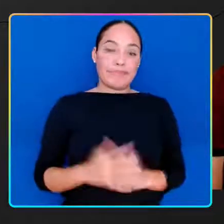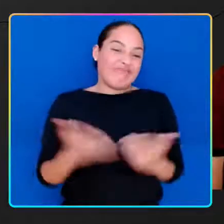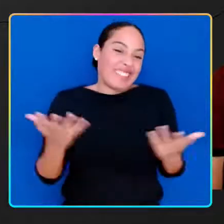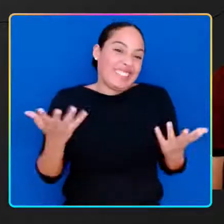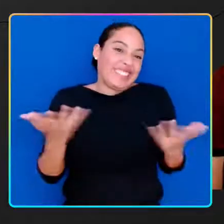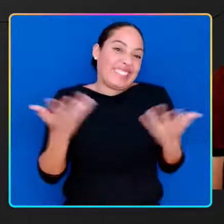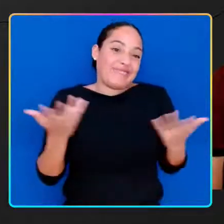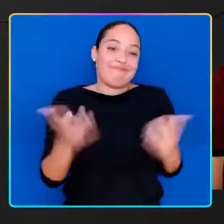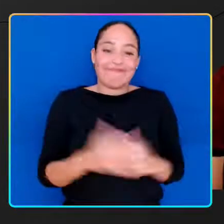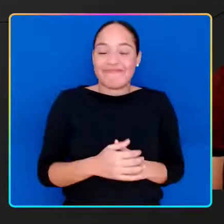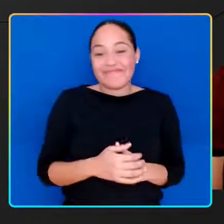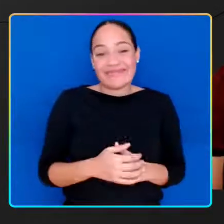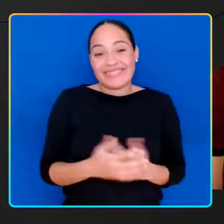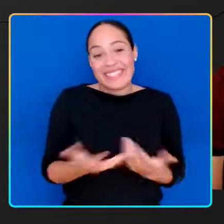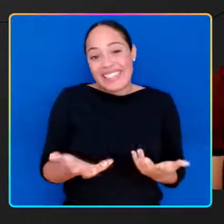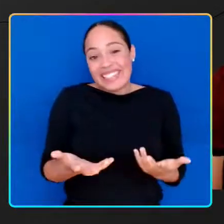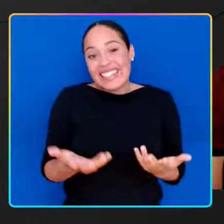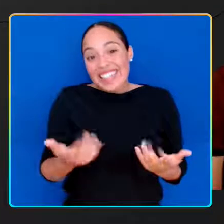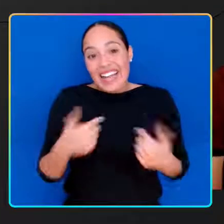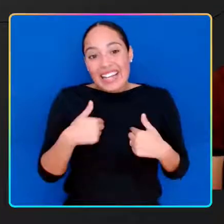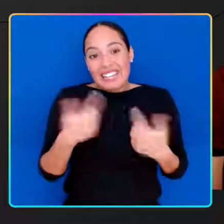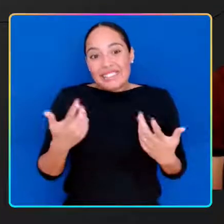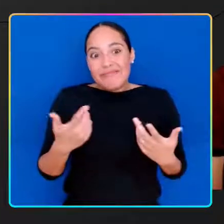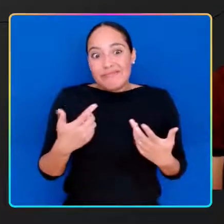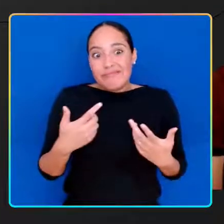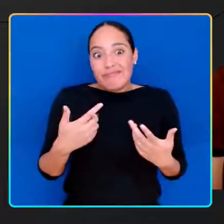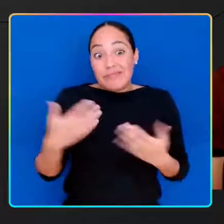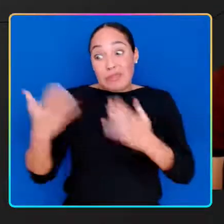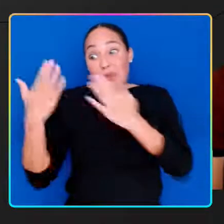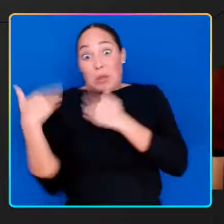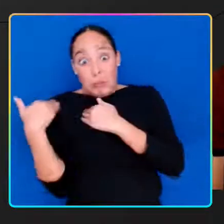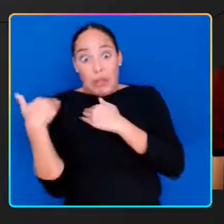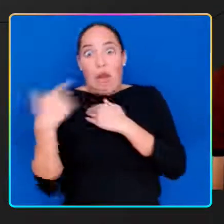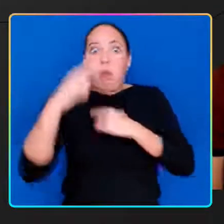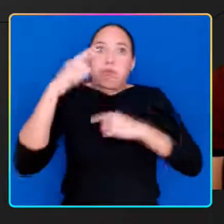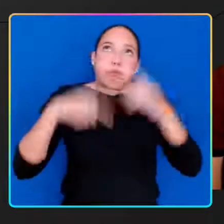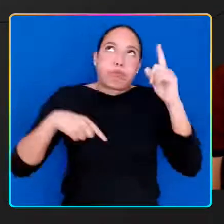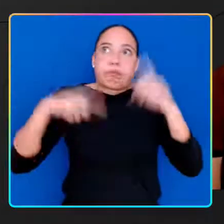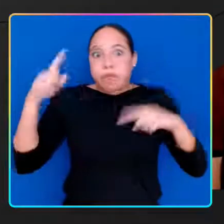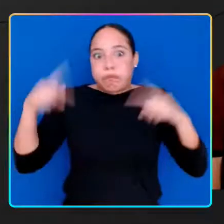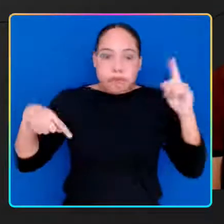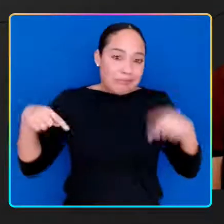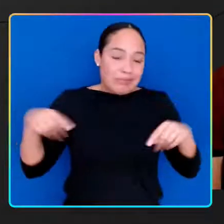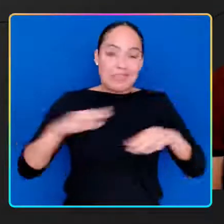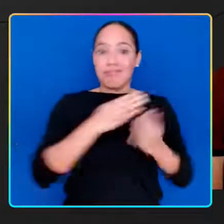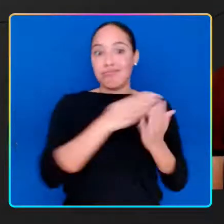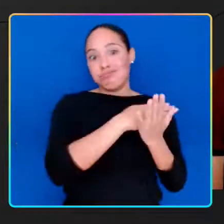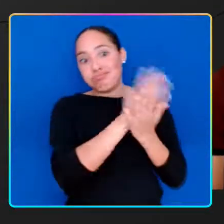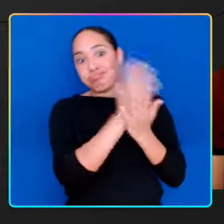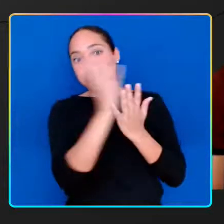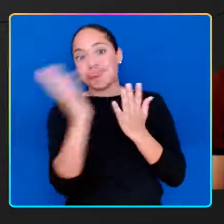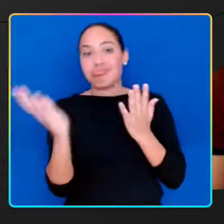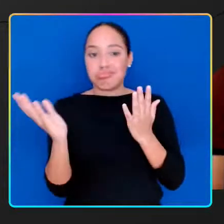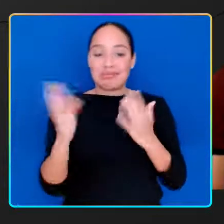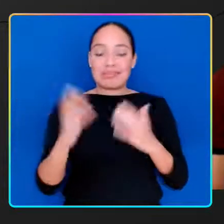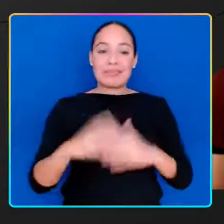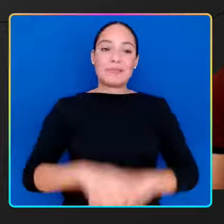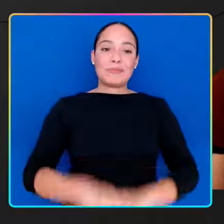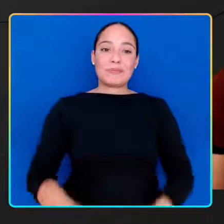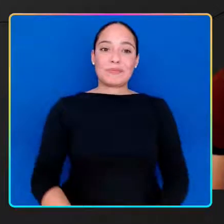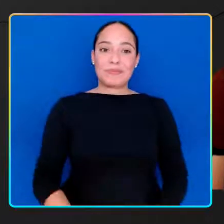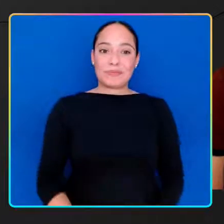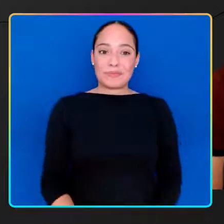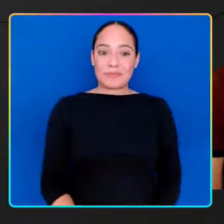so usually I wear a lot of hats depending on the project, from the software engineer to the ML engineer to the data science to sometimes the tech